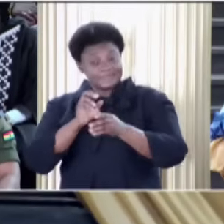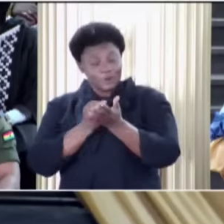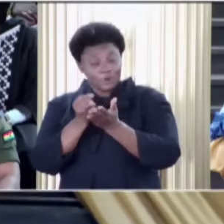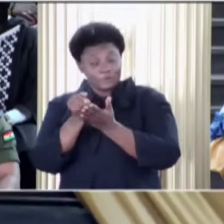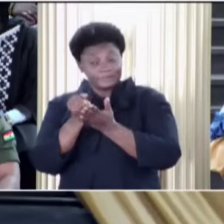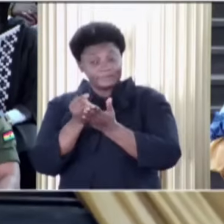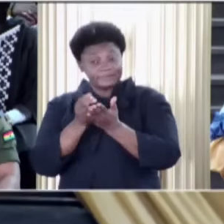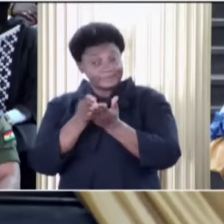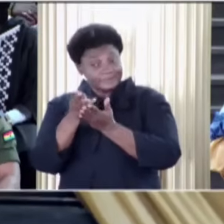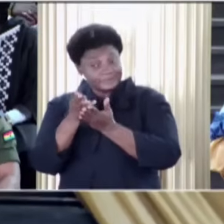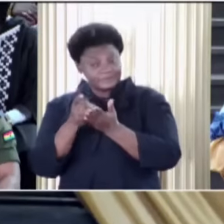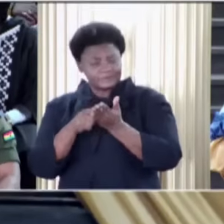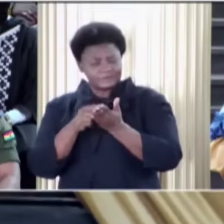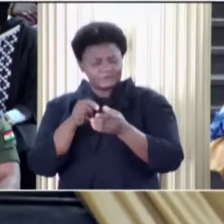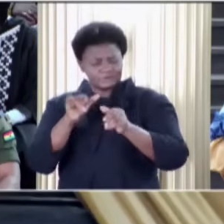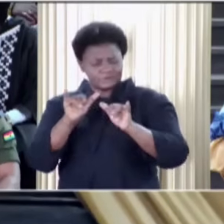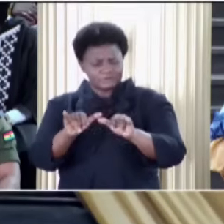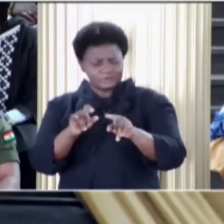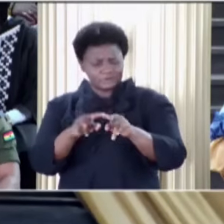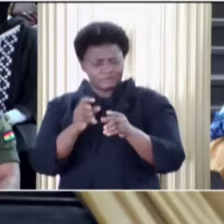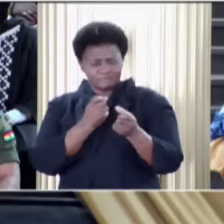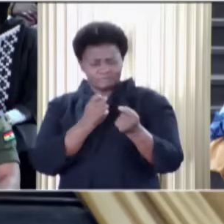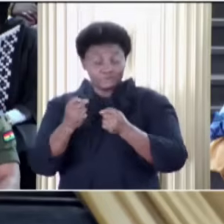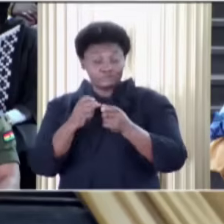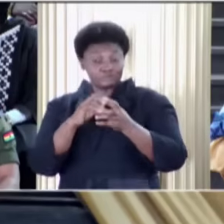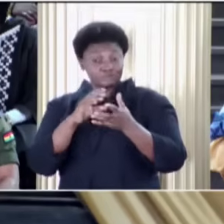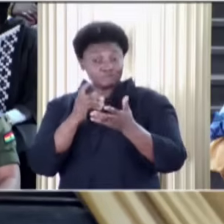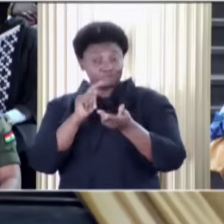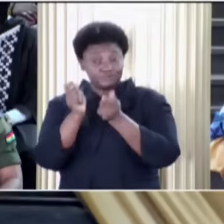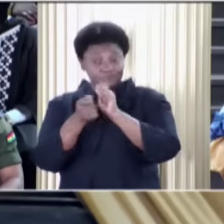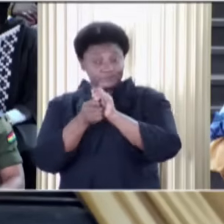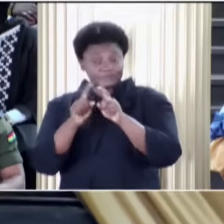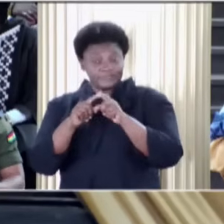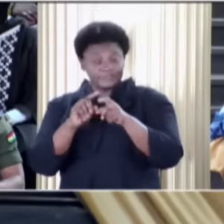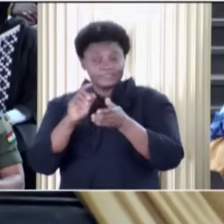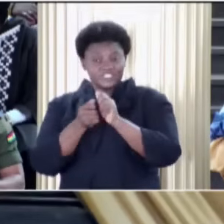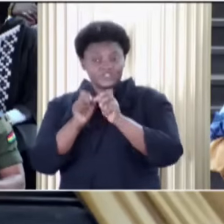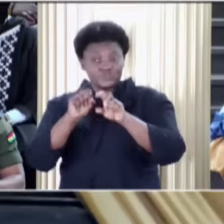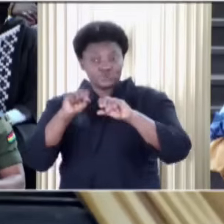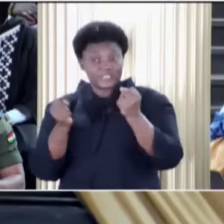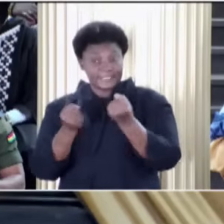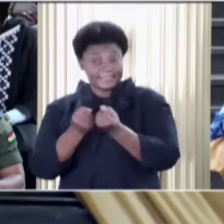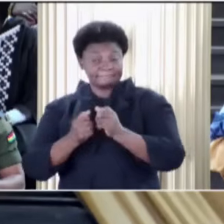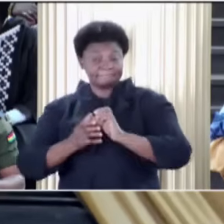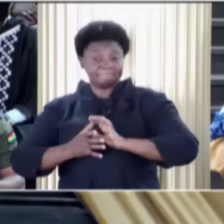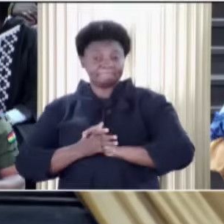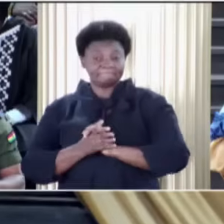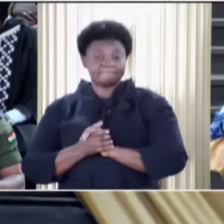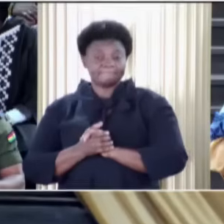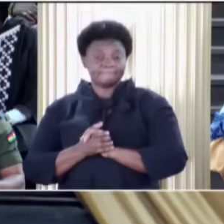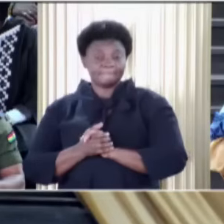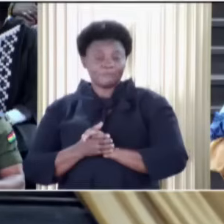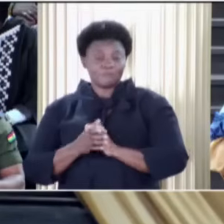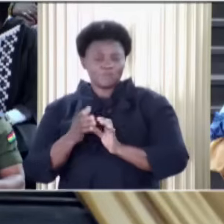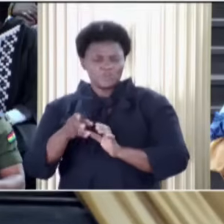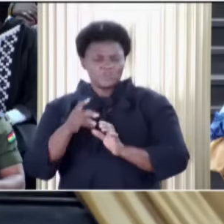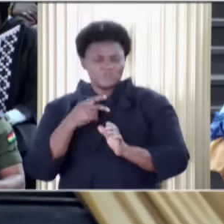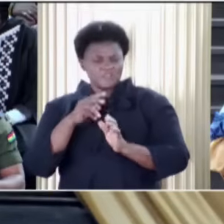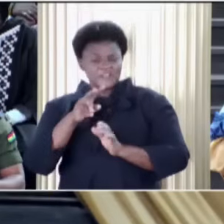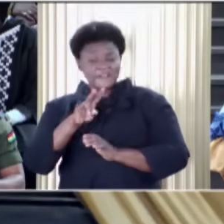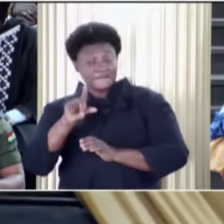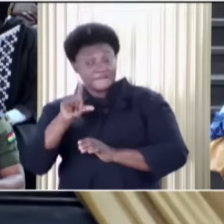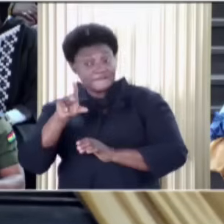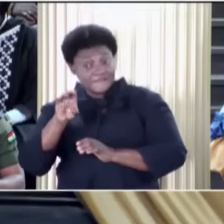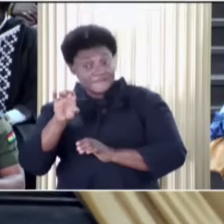one of the most powerful tools for transforming society. The knowledge and values you have gained